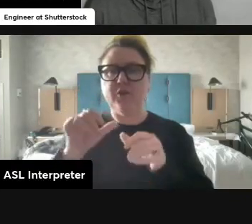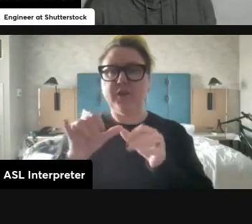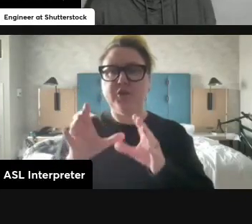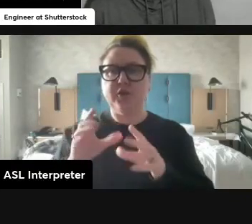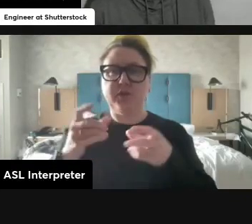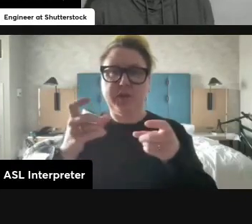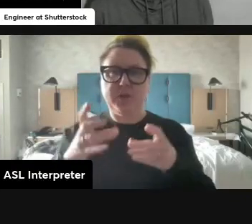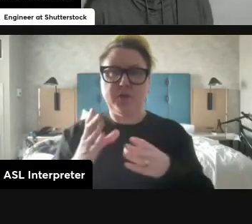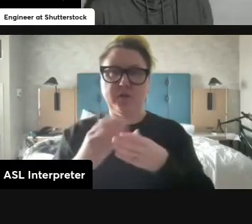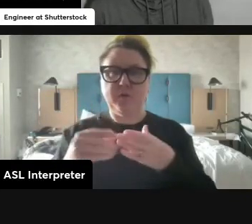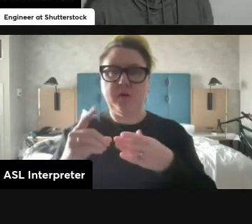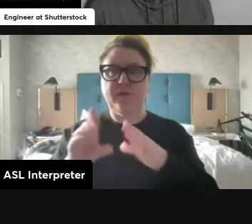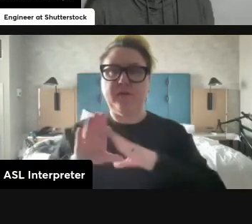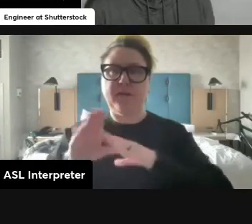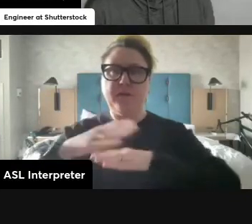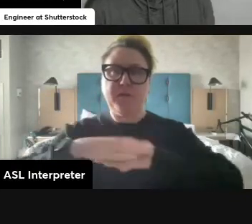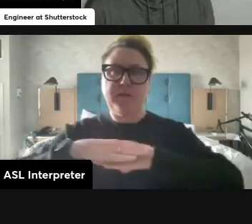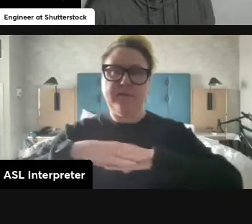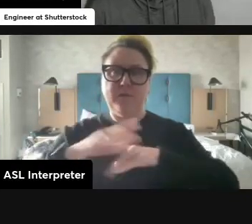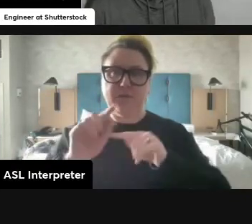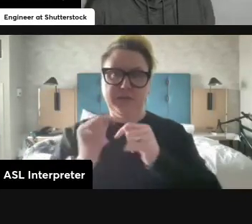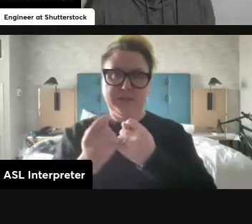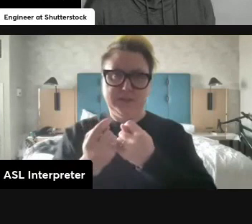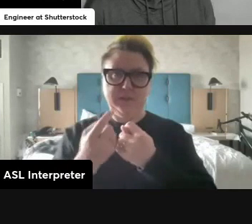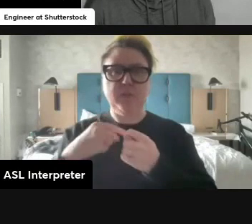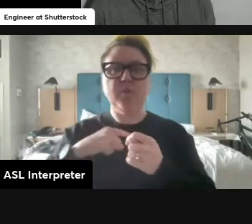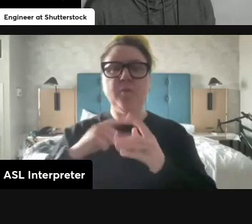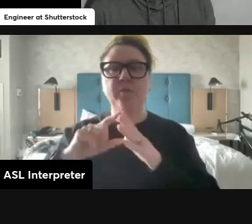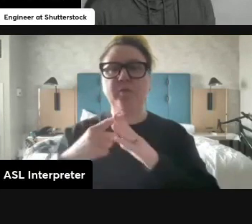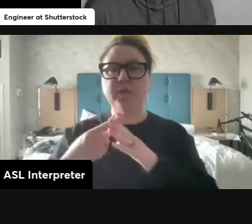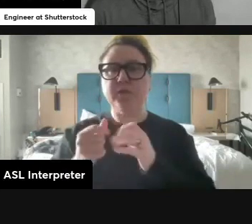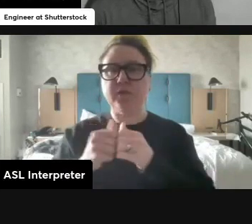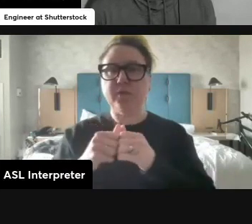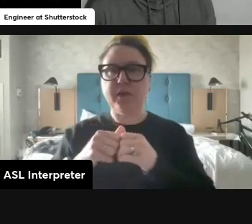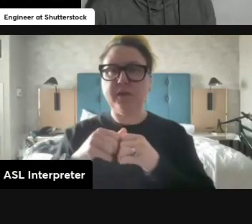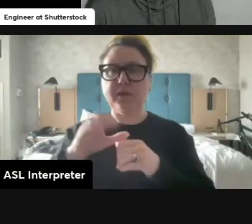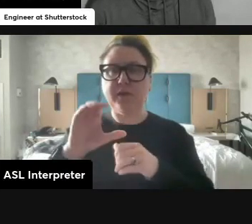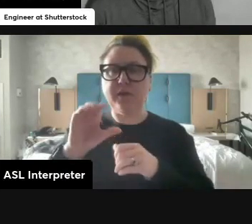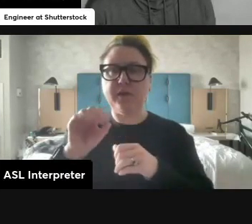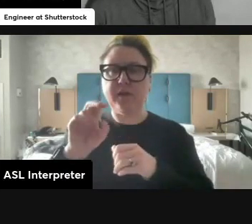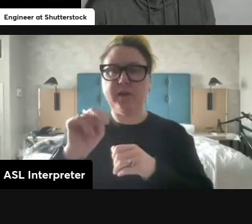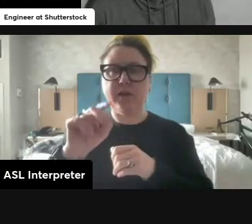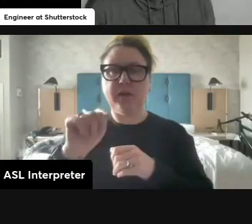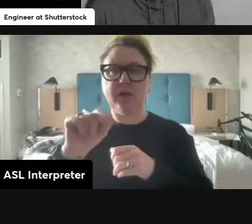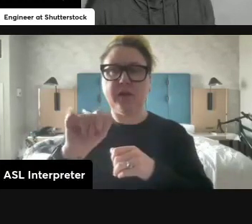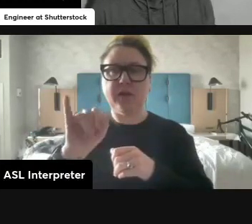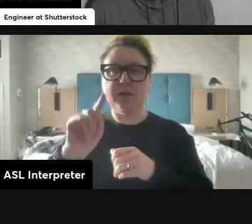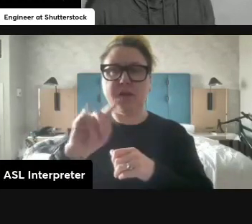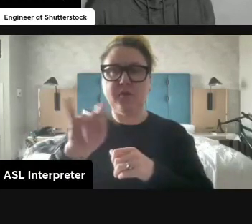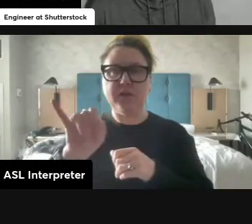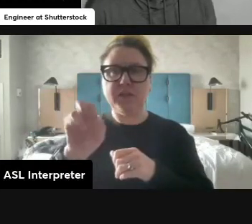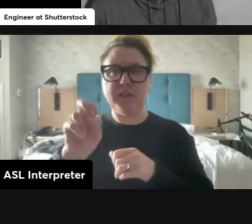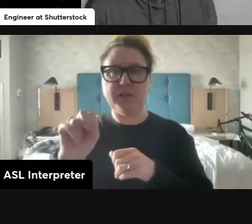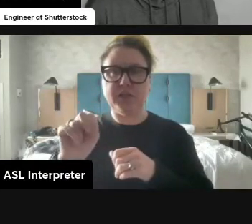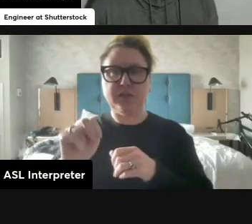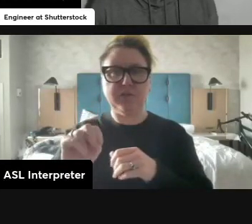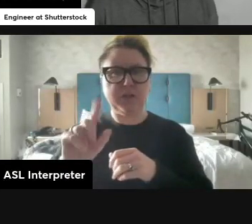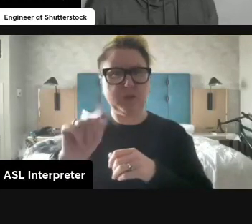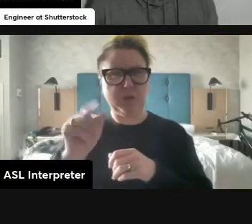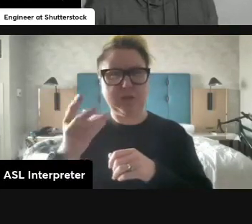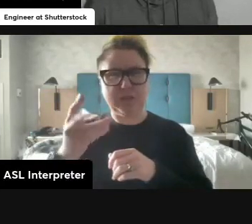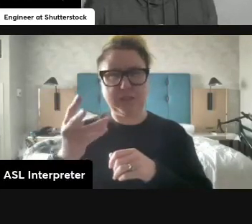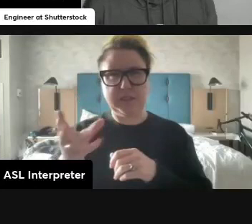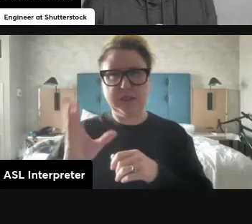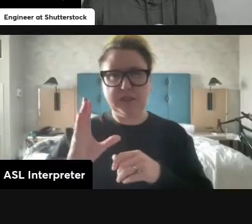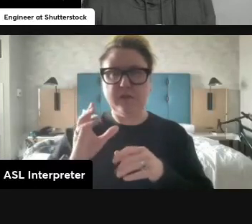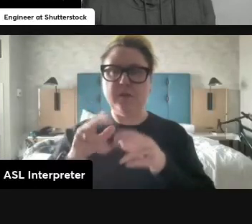developer platforms team. And we started with containerization back in 2016 or so and built a common runtime for teams back